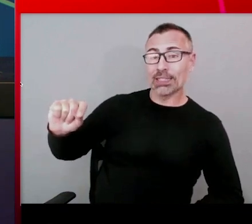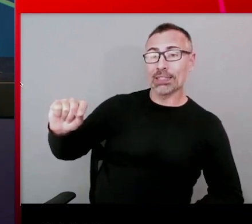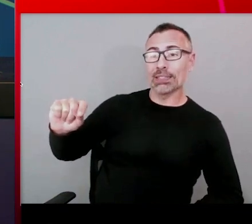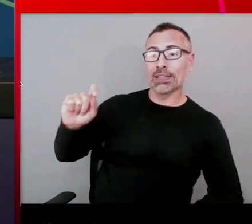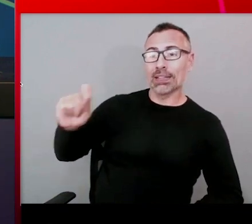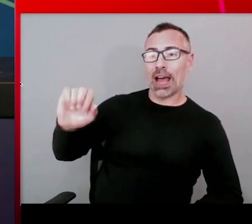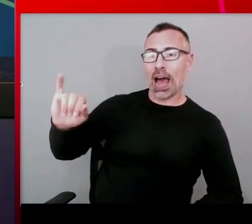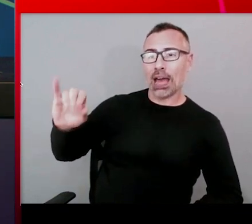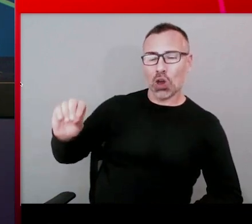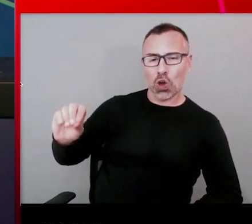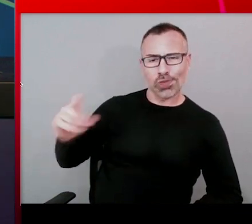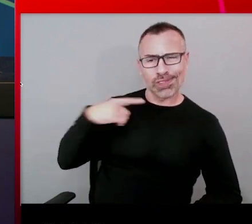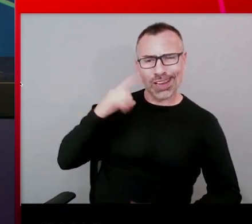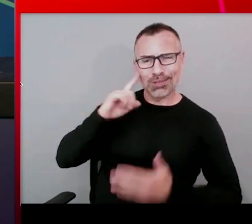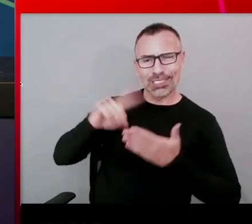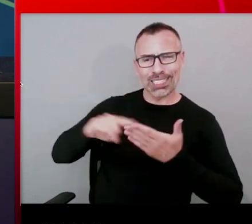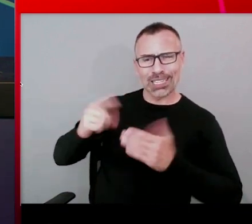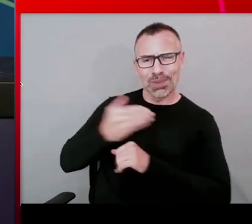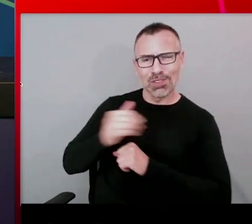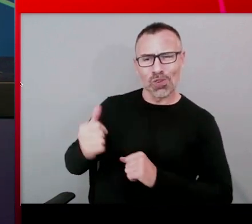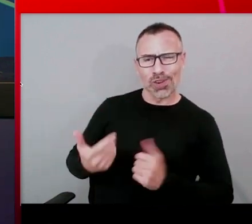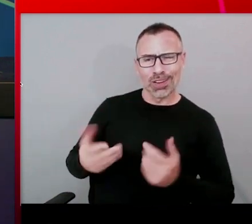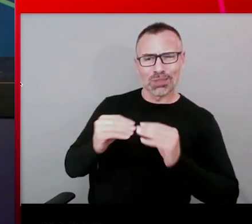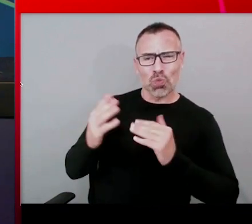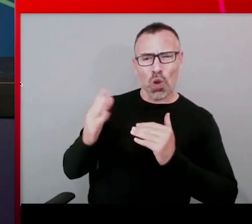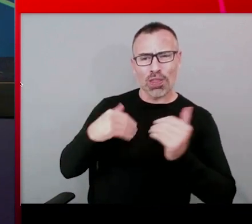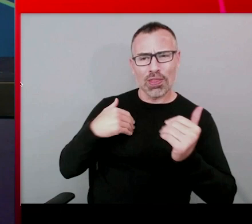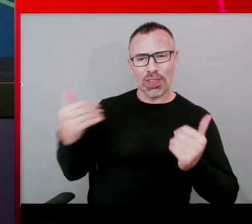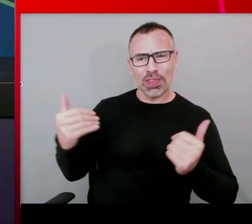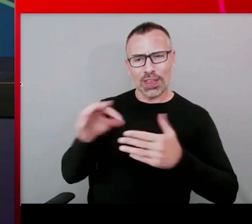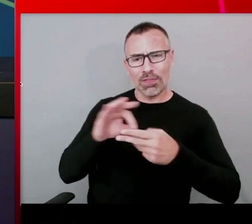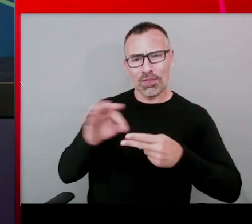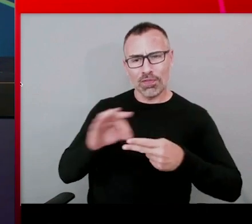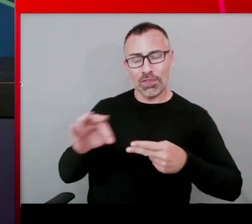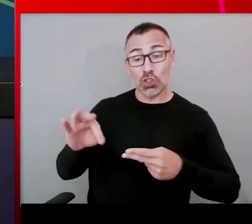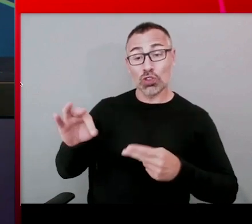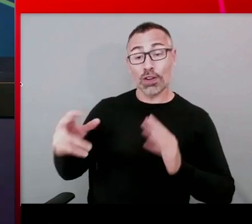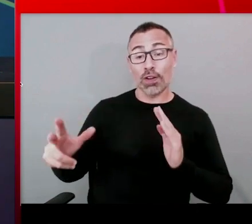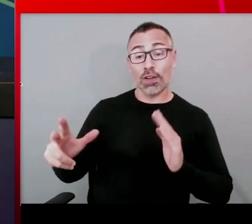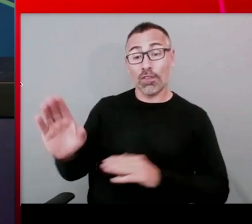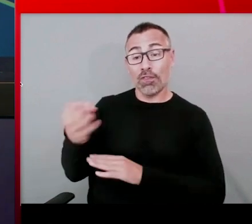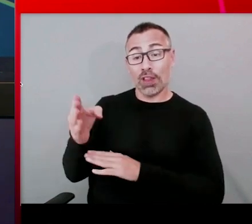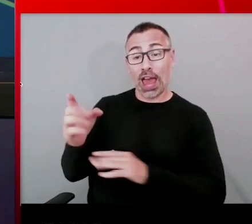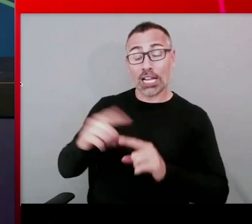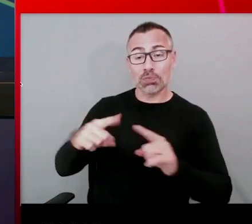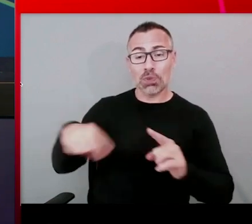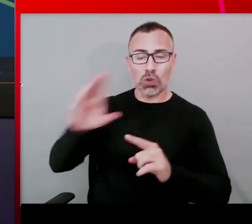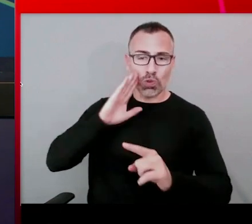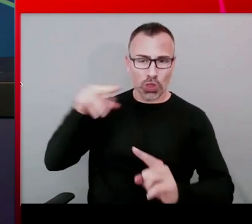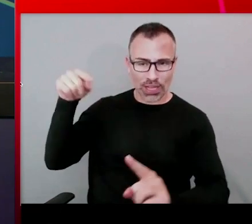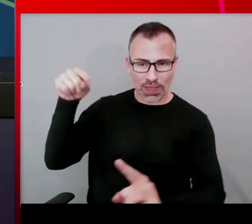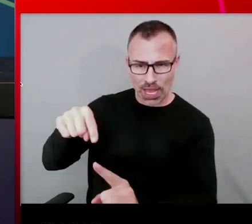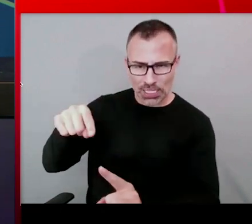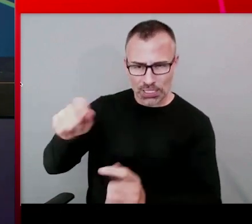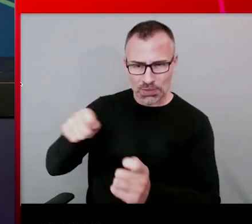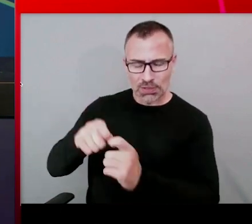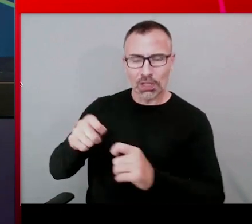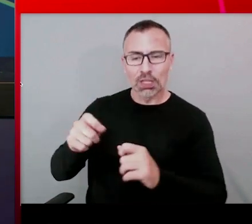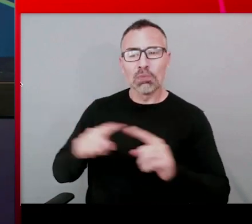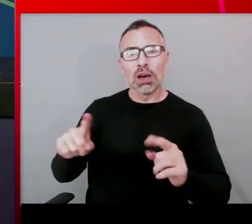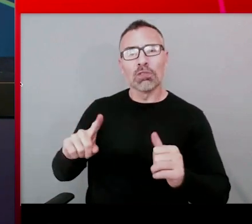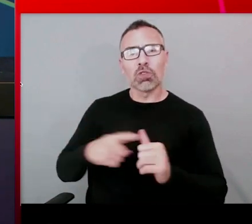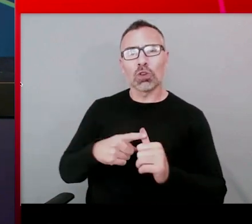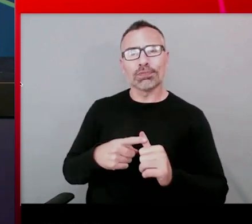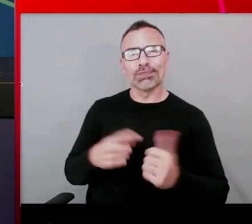like much more than just feature flags, but we're here today to talk about feature flags specifically. So, number one, what